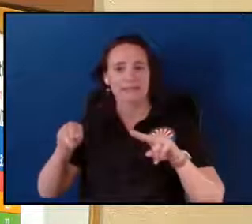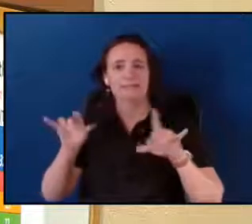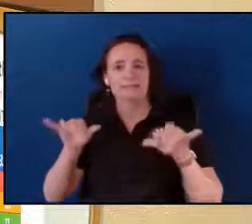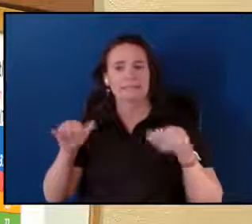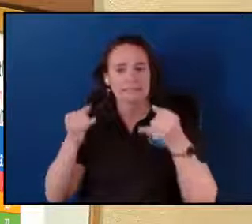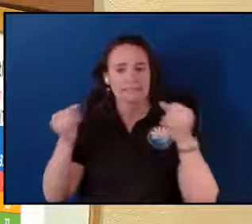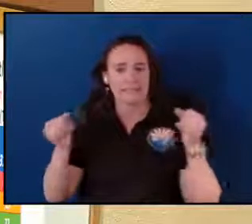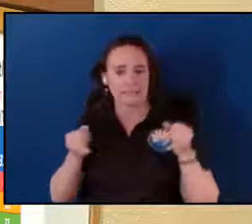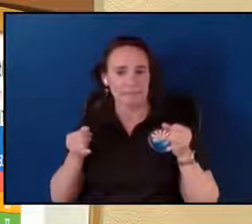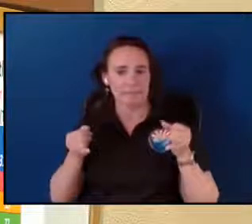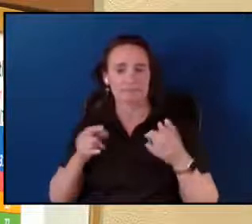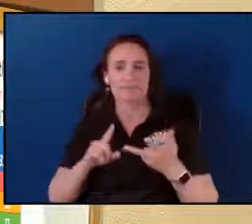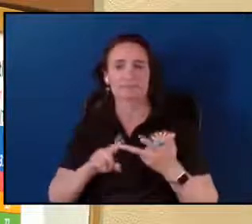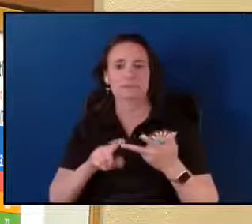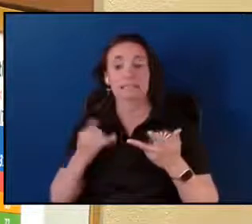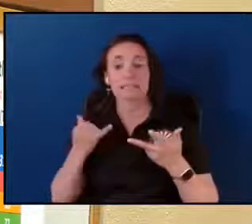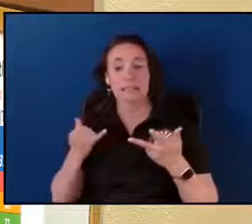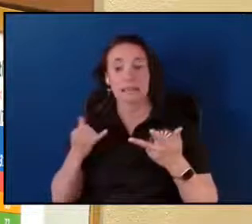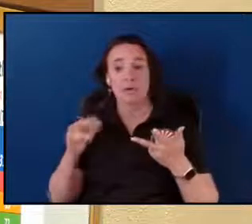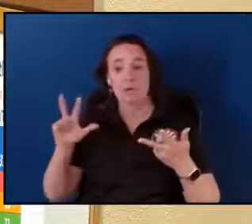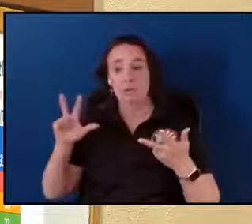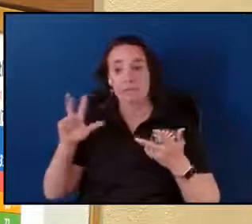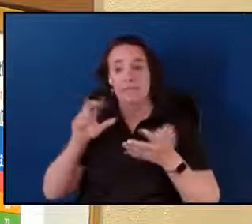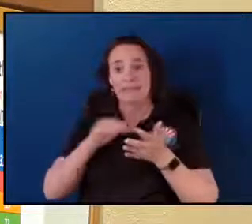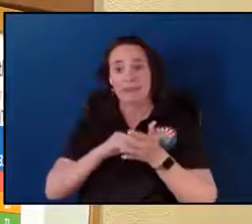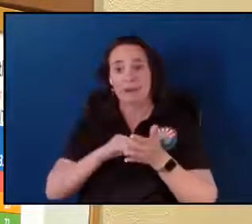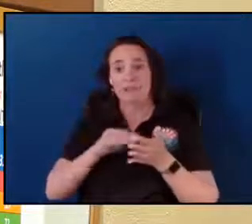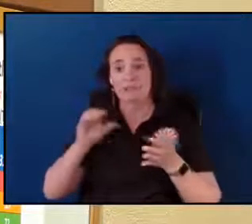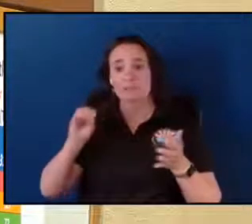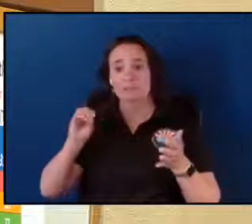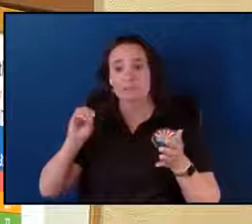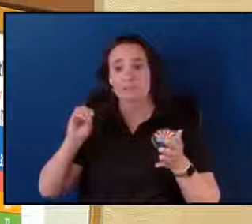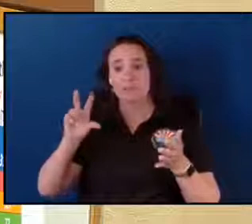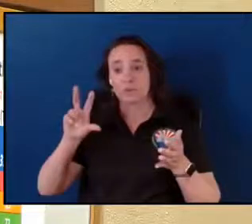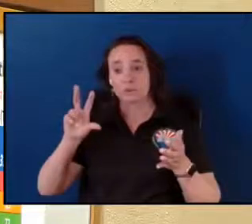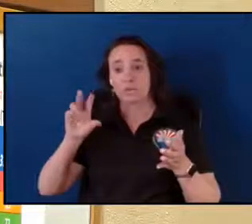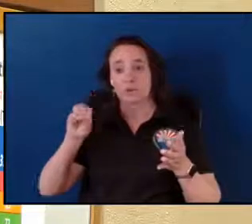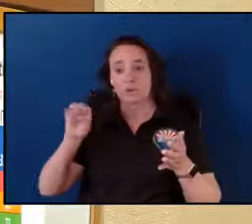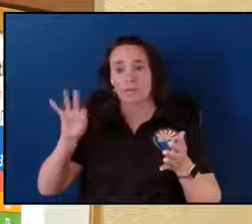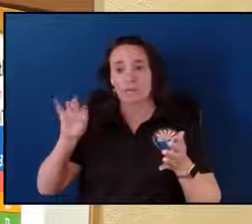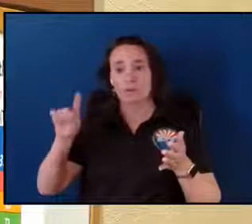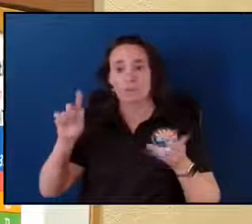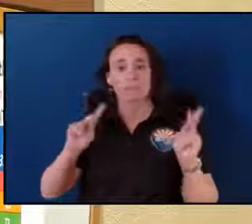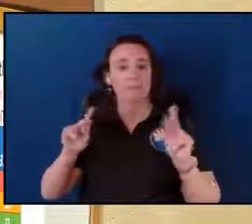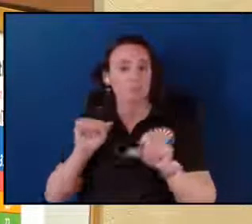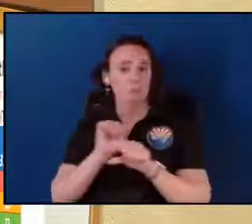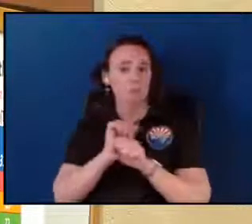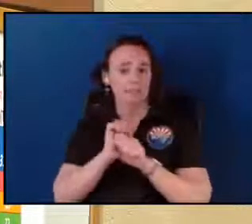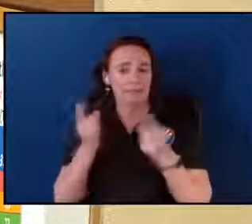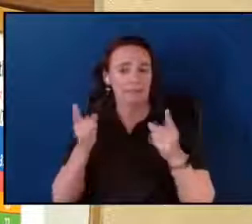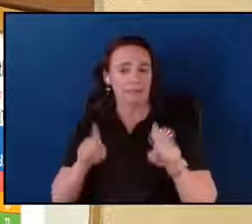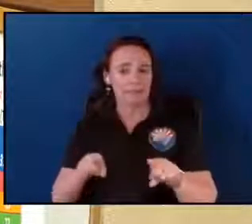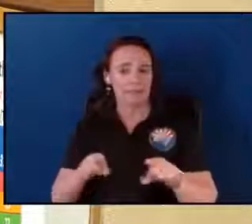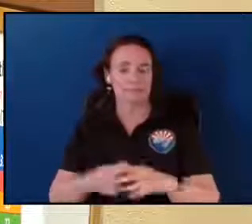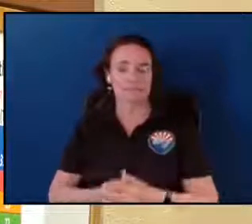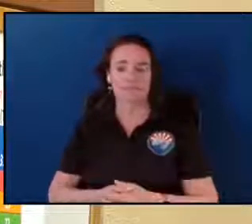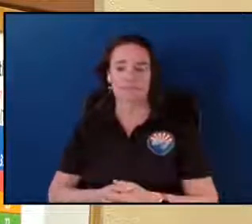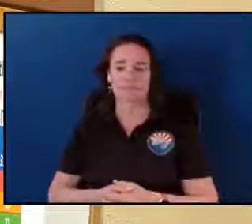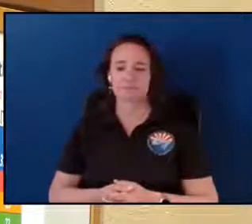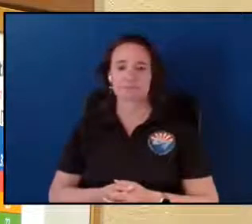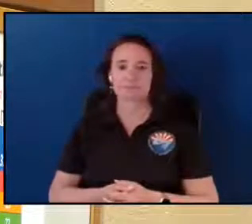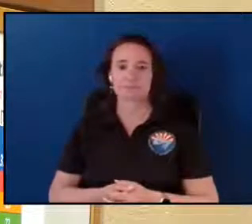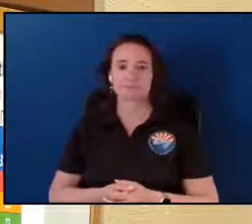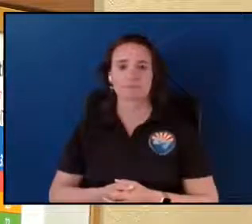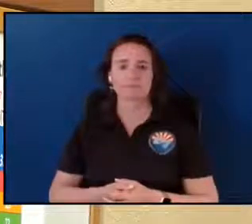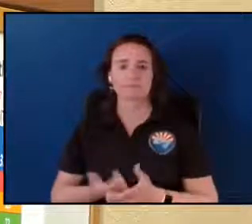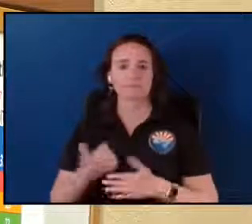have 3,091 personnel assigned to the incident. I'm going to open it up this evening with an overview from